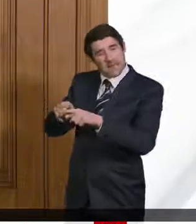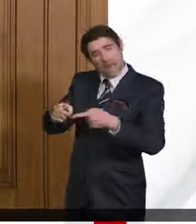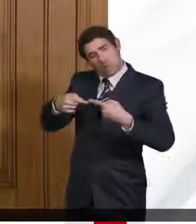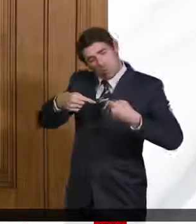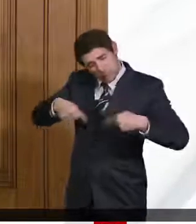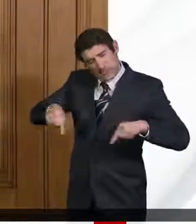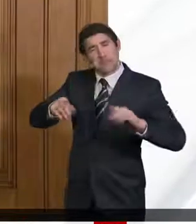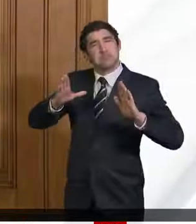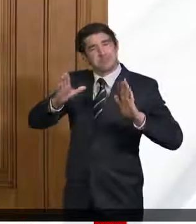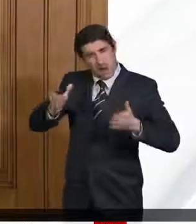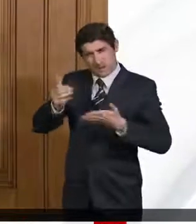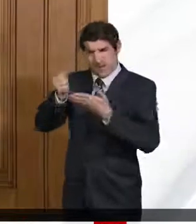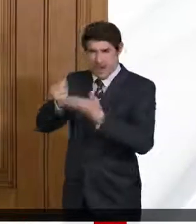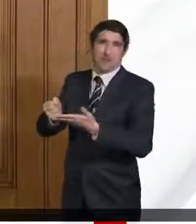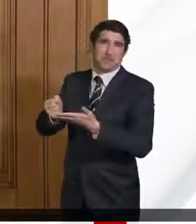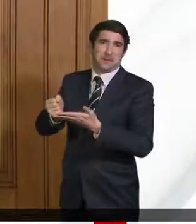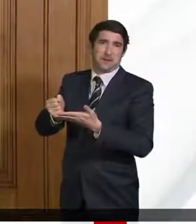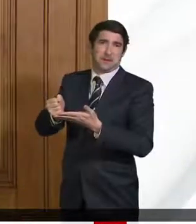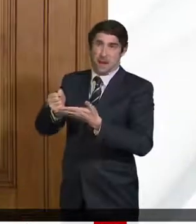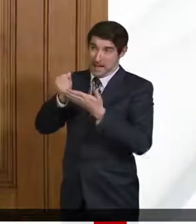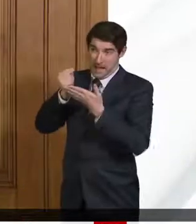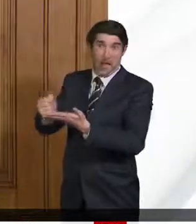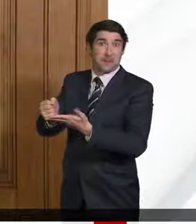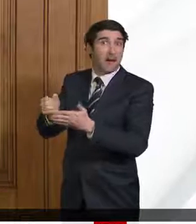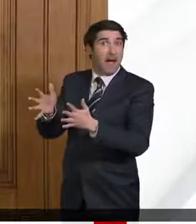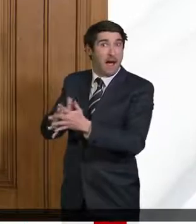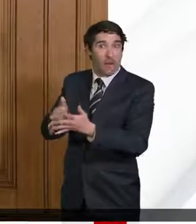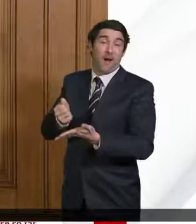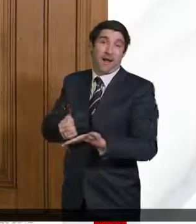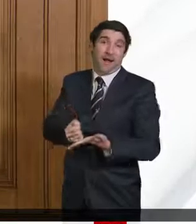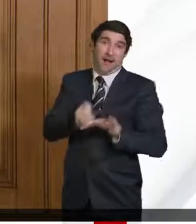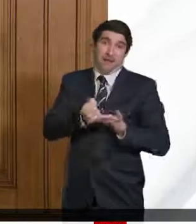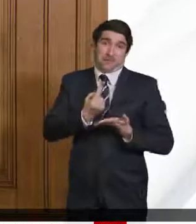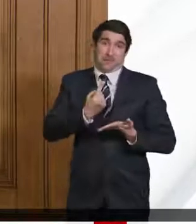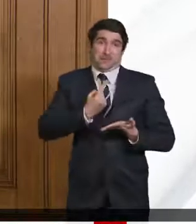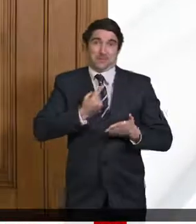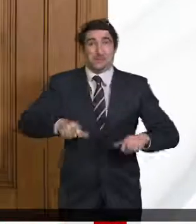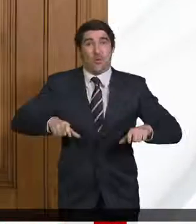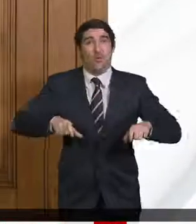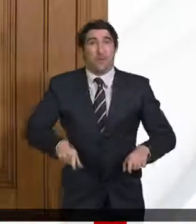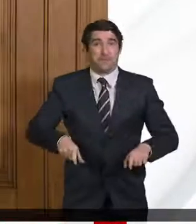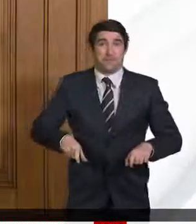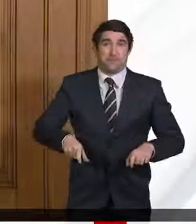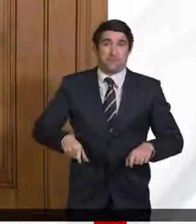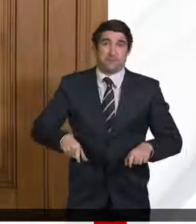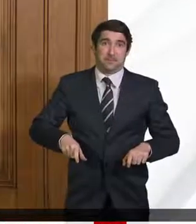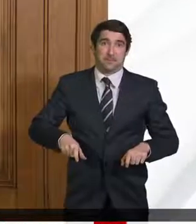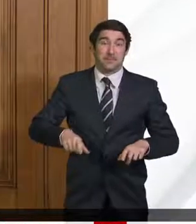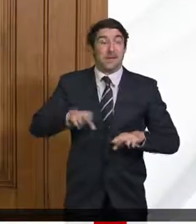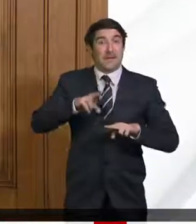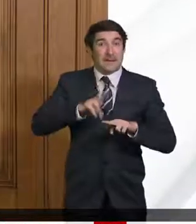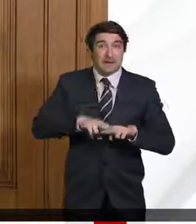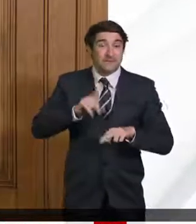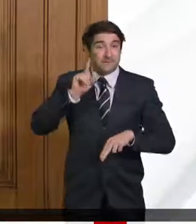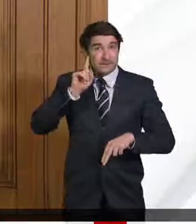one of you, to help by reducing the transmission of the virus, because it is by doing that that we will reduce the number